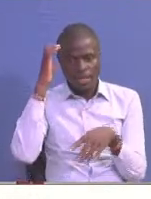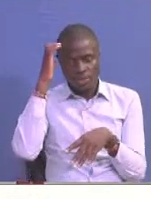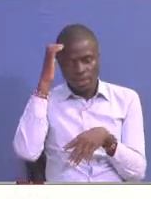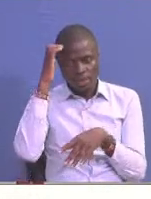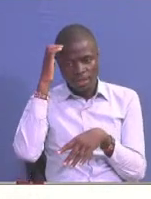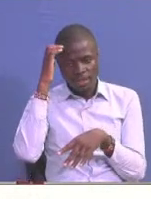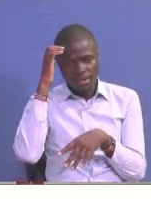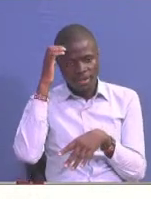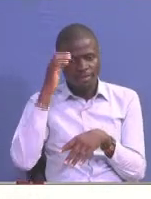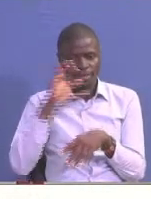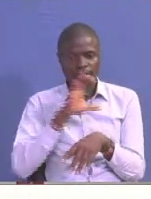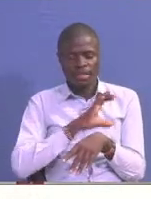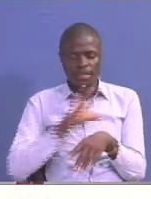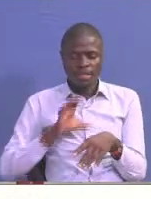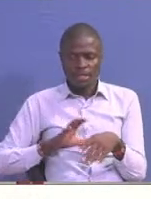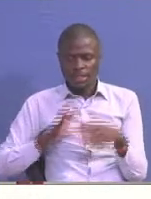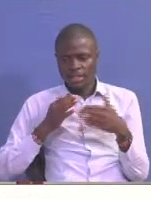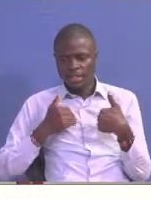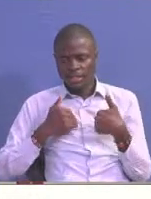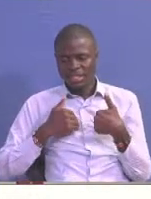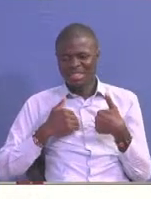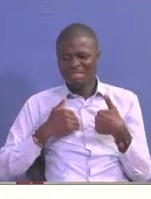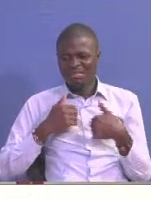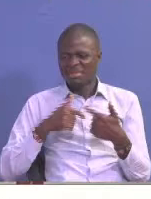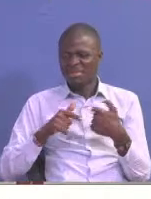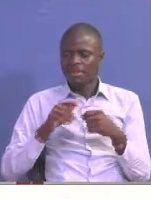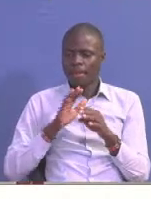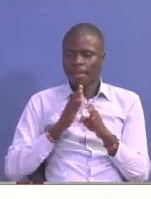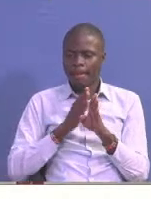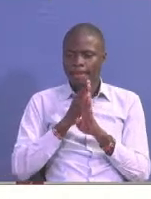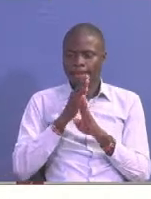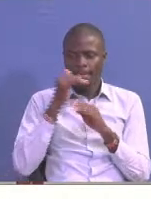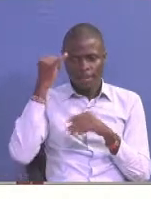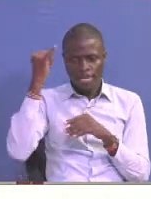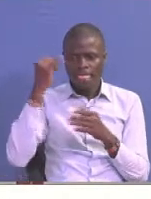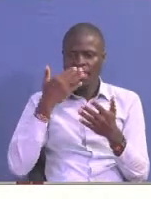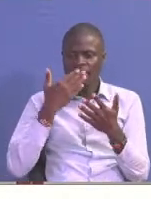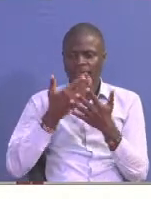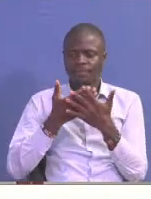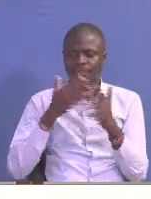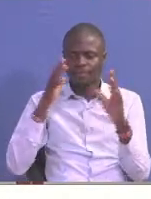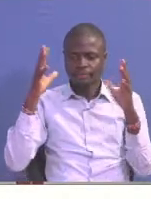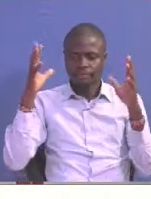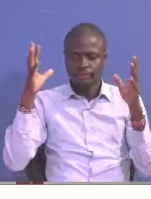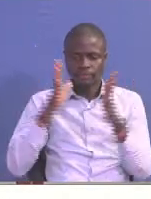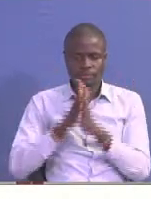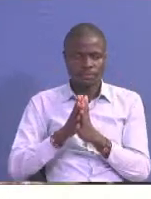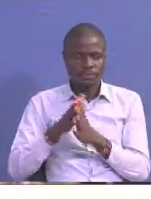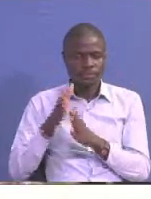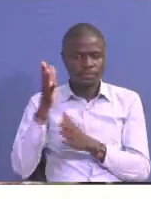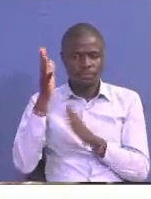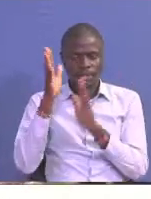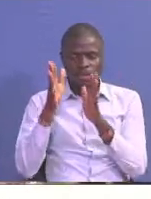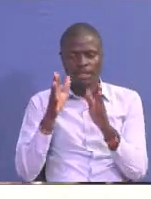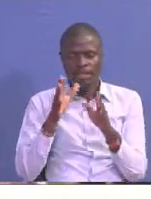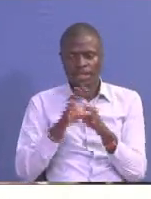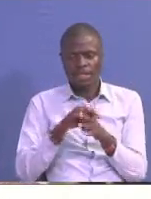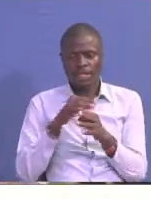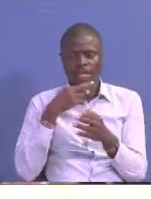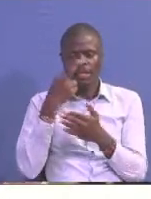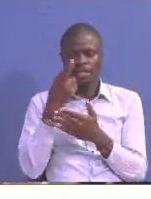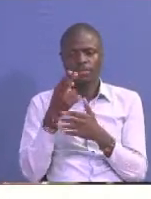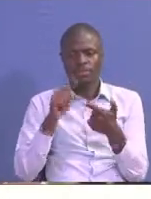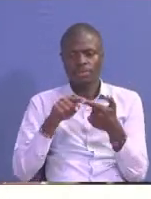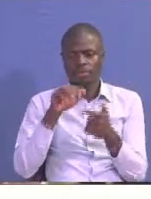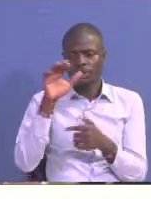The Chancellor has brought out very key issues. Let's appreciate his lecture as well as response to the